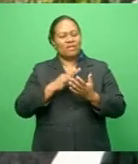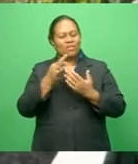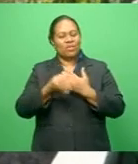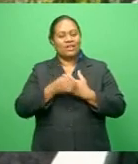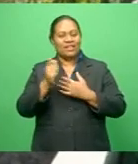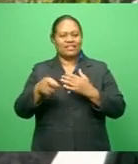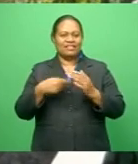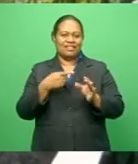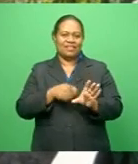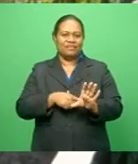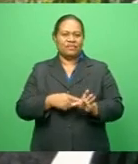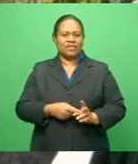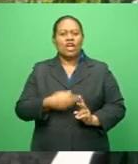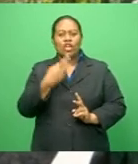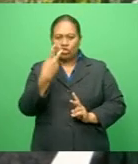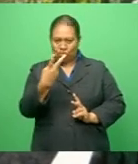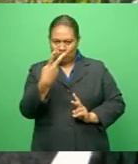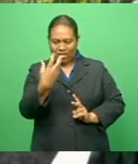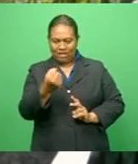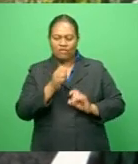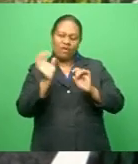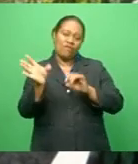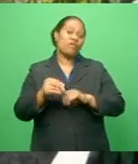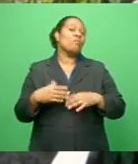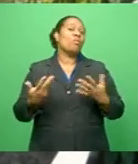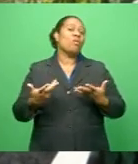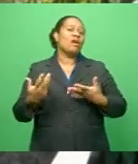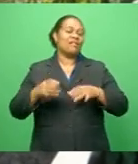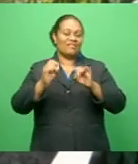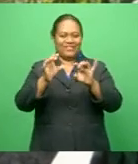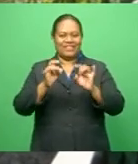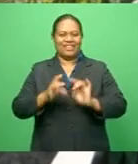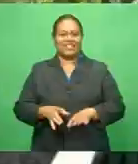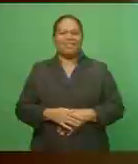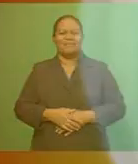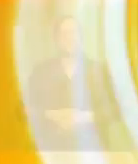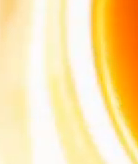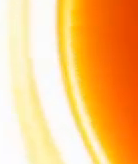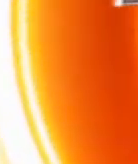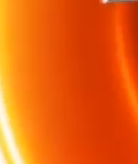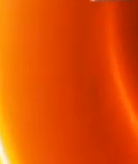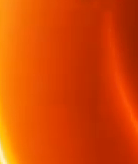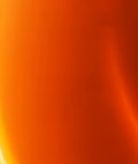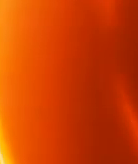There are currently 2 from Australia that are being interviewed and shortlisted.